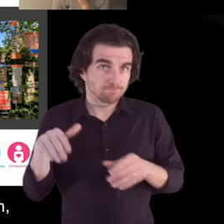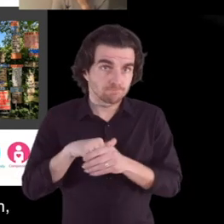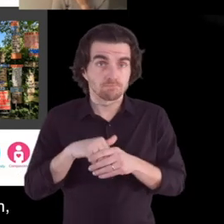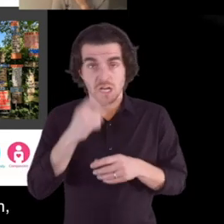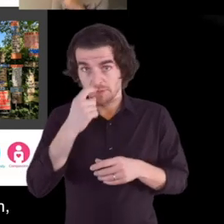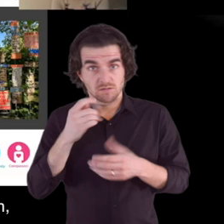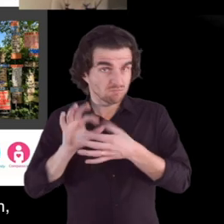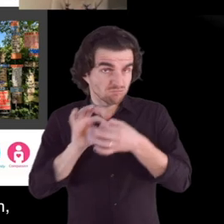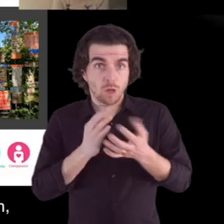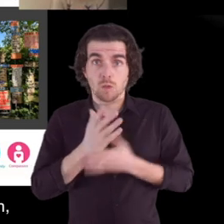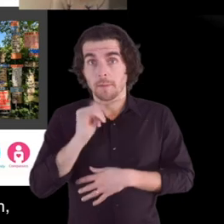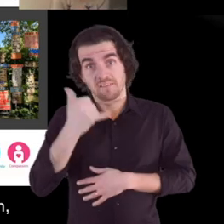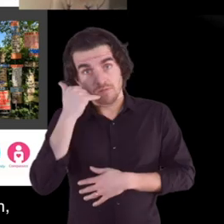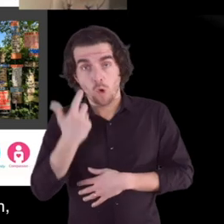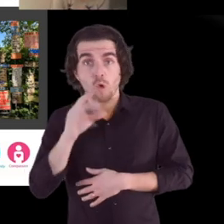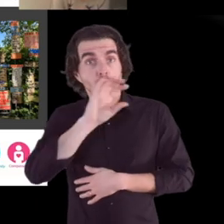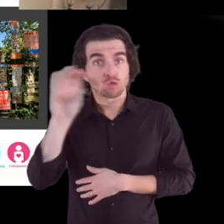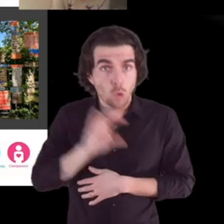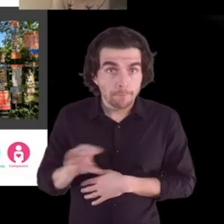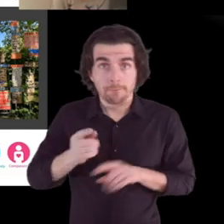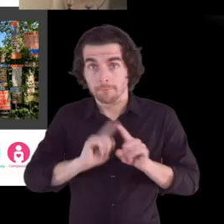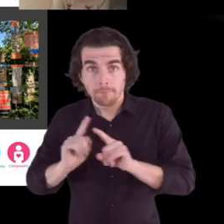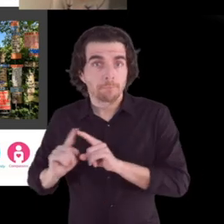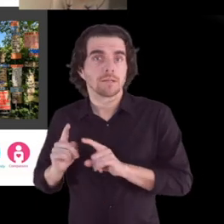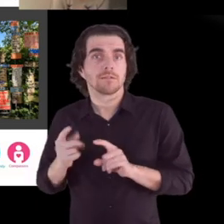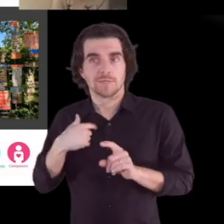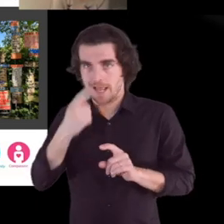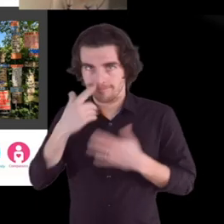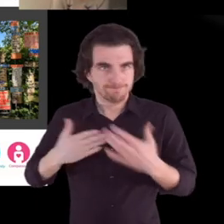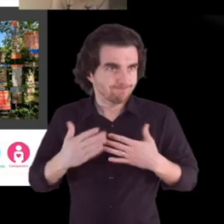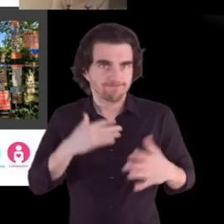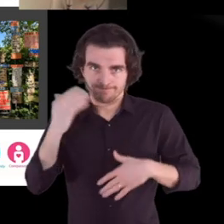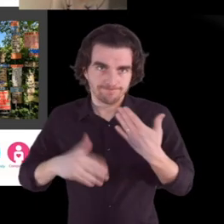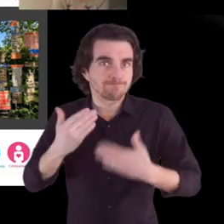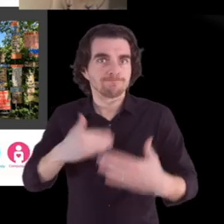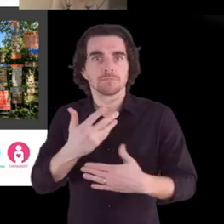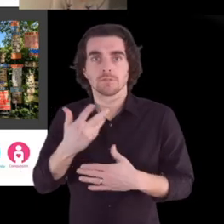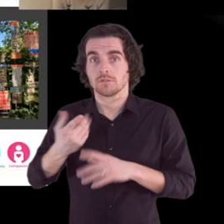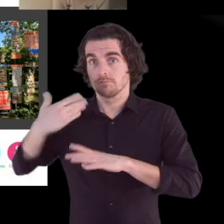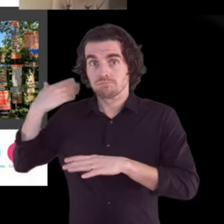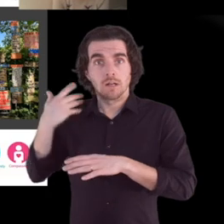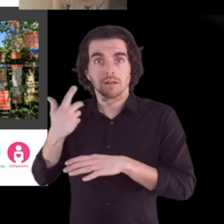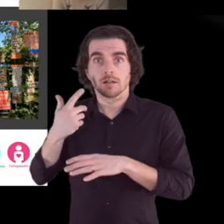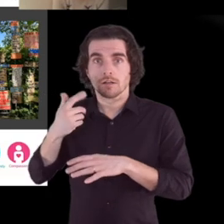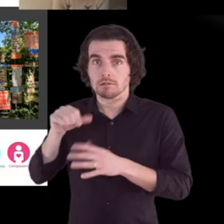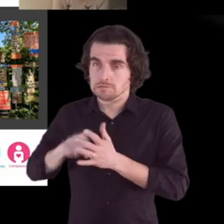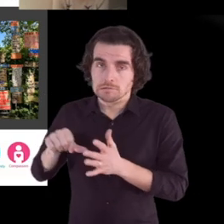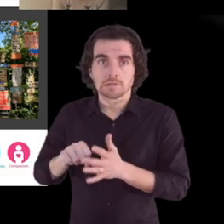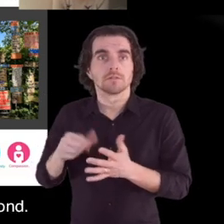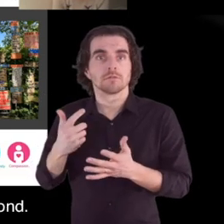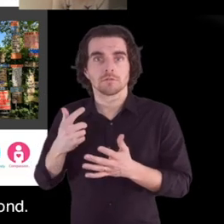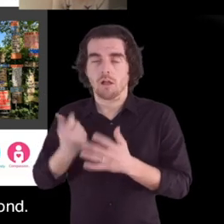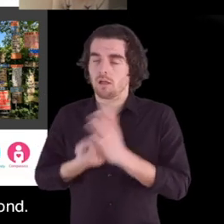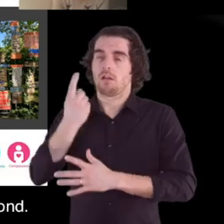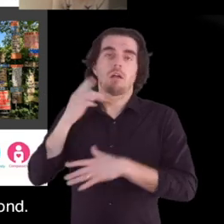even if it is via the phone or by Zoom, we may feel more able to deal with those challenges. Our previous experience of distressing events